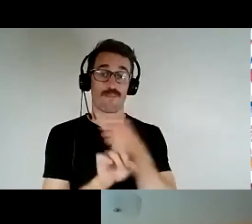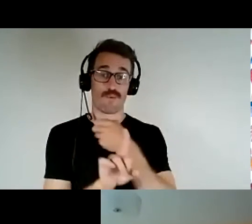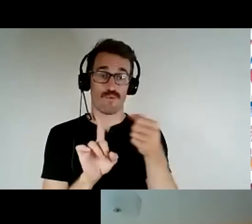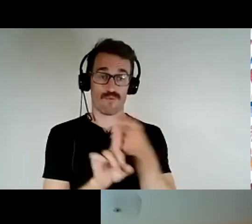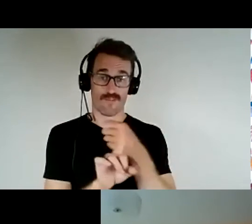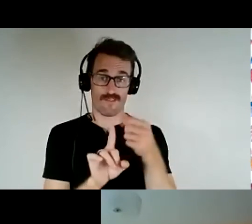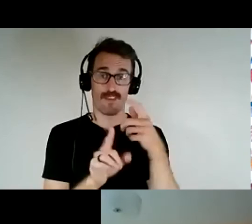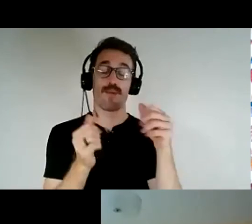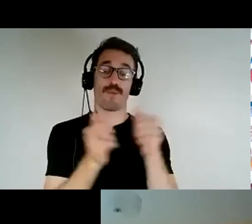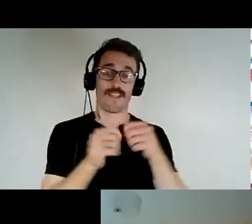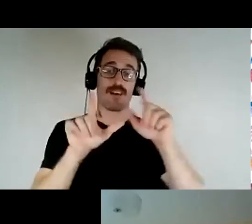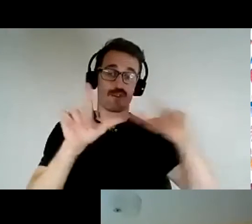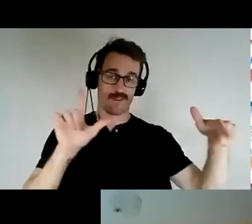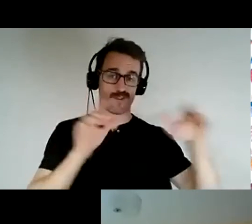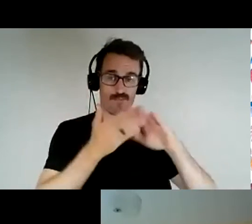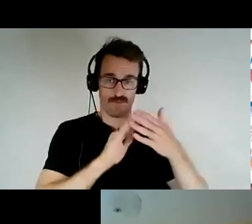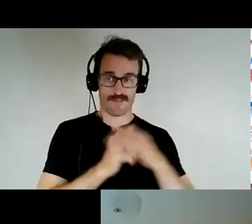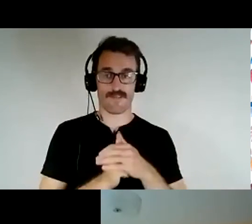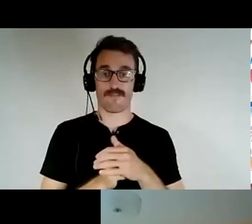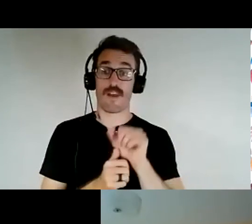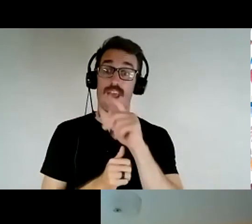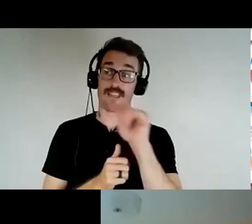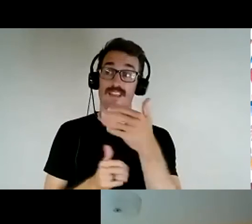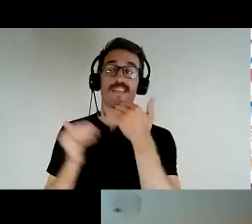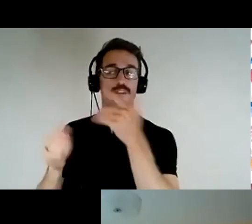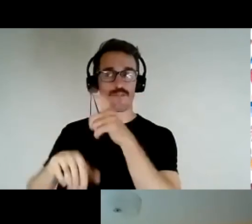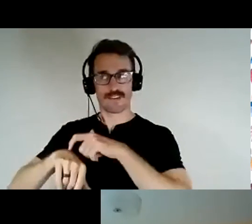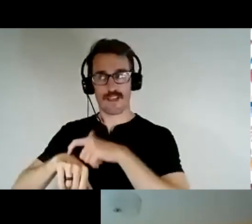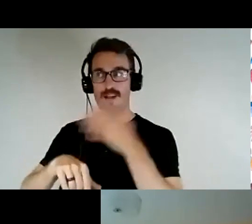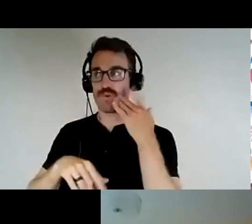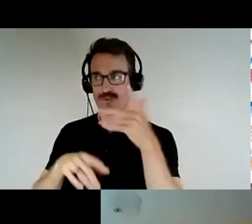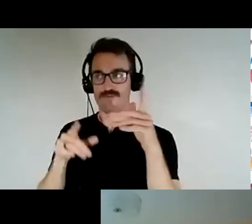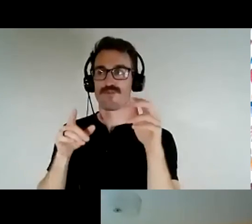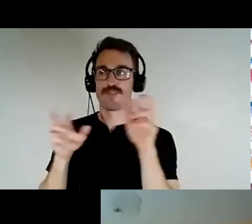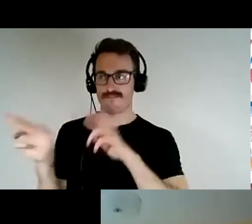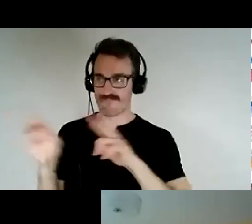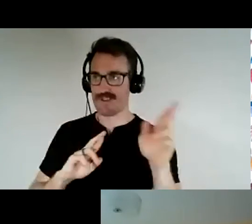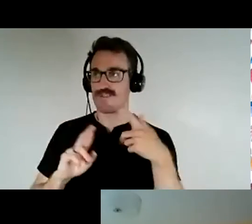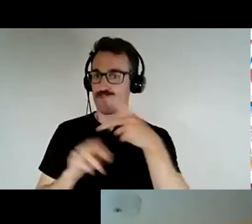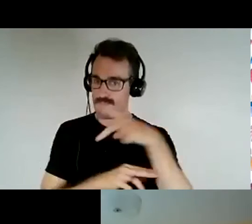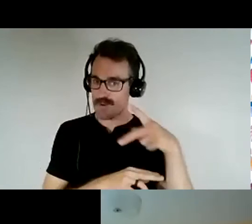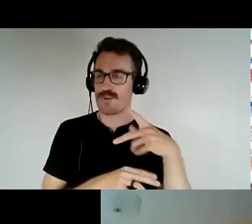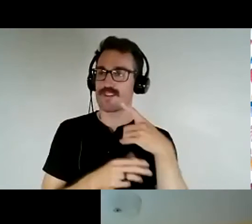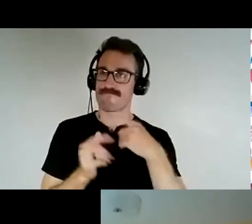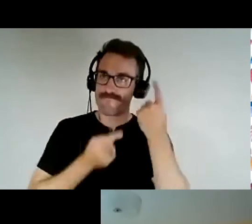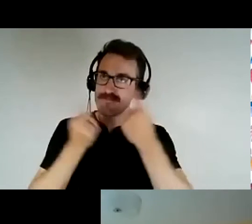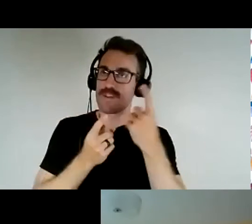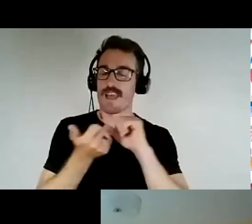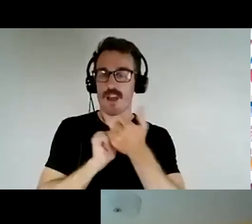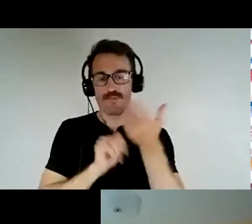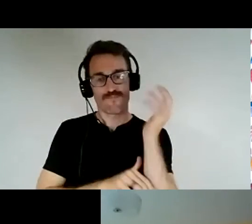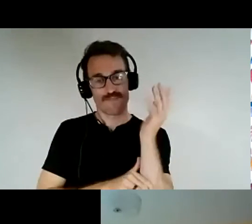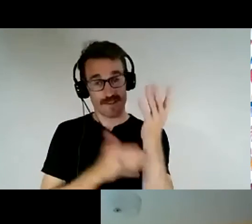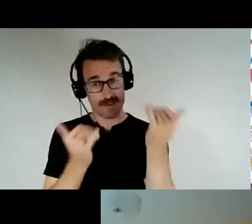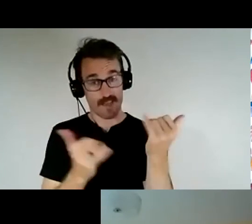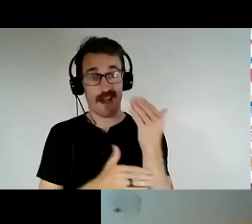2SLGBTIQQA communities. Anthony, thank you for your time. I know you've prepared, you spent a lot of time thinking about what to say today. It's hard